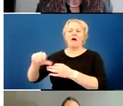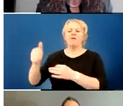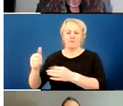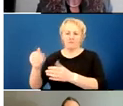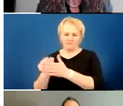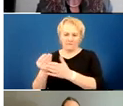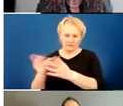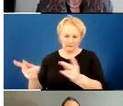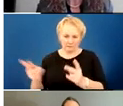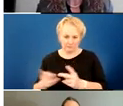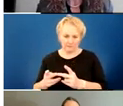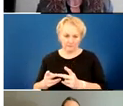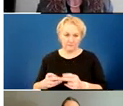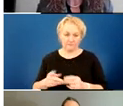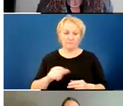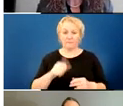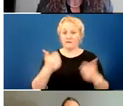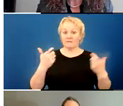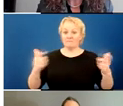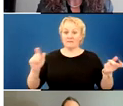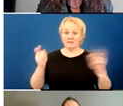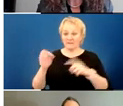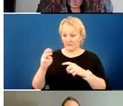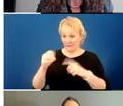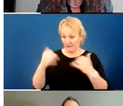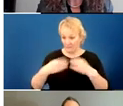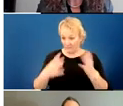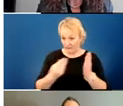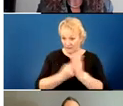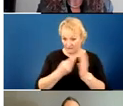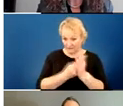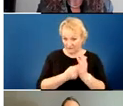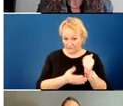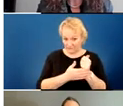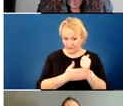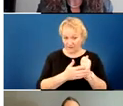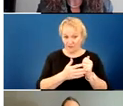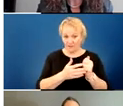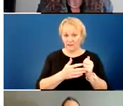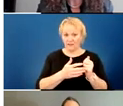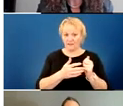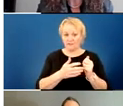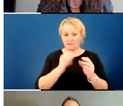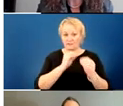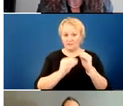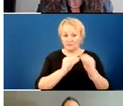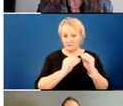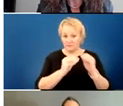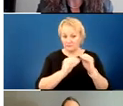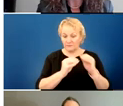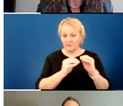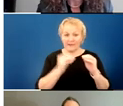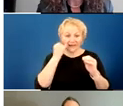And then another big change was that FEMA will now provide financial assistance to repair homes impacted by disaster-caused